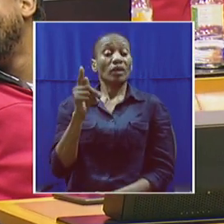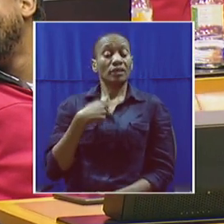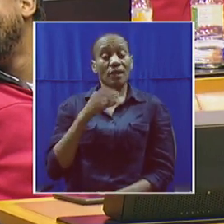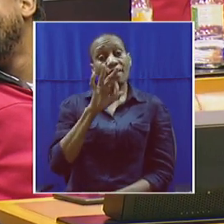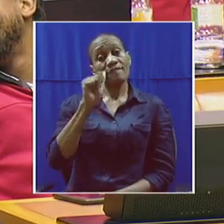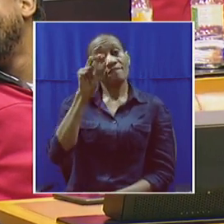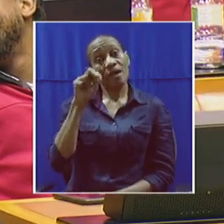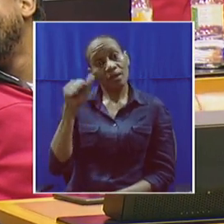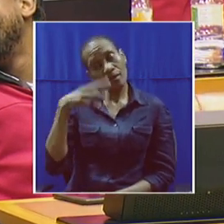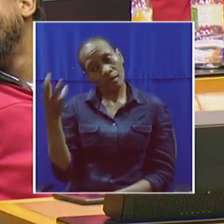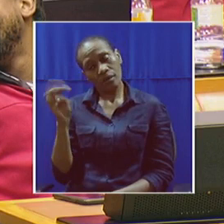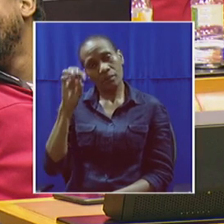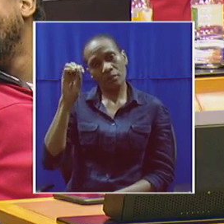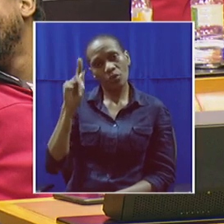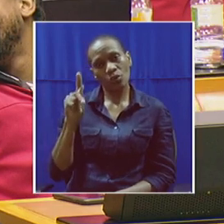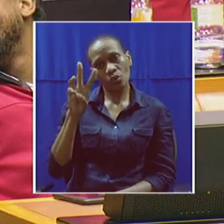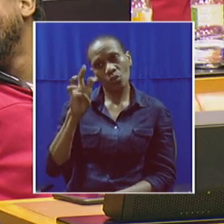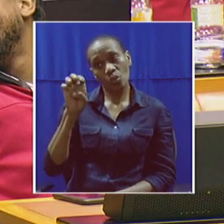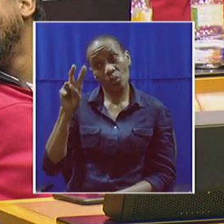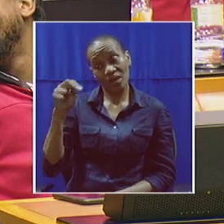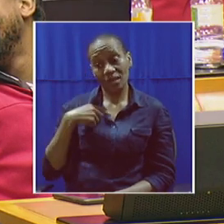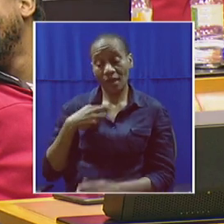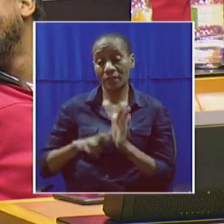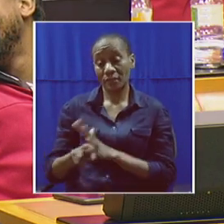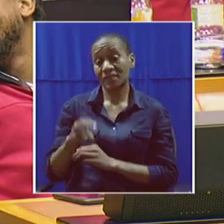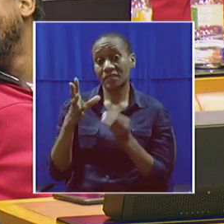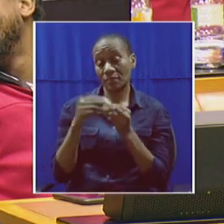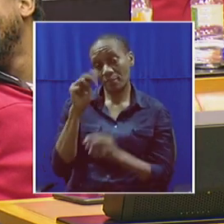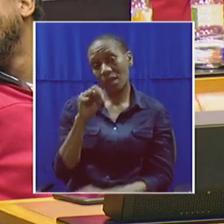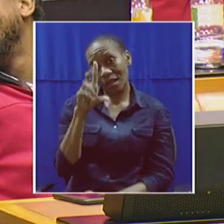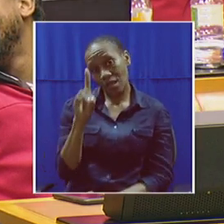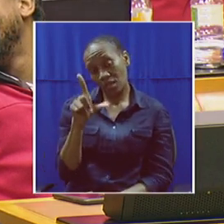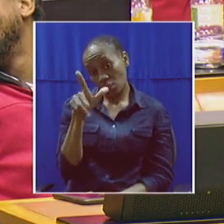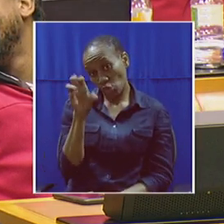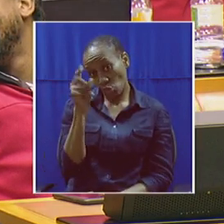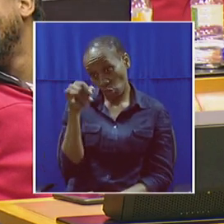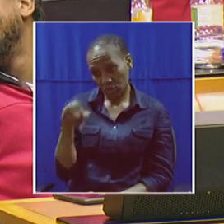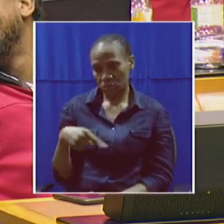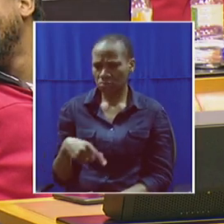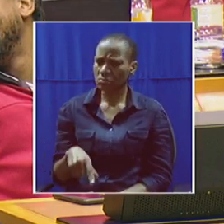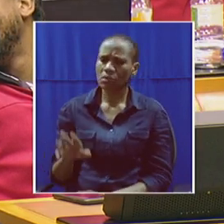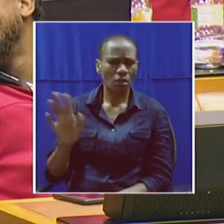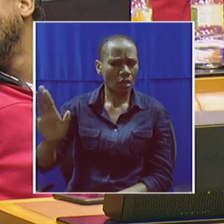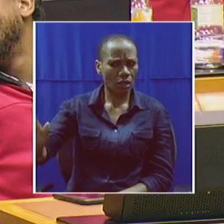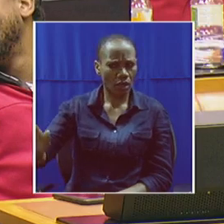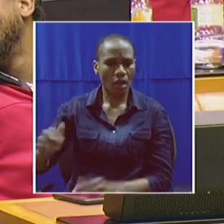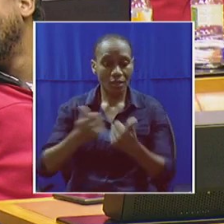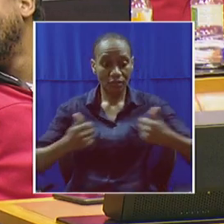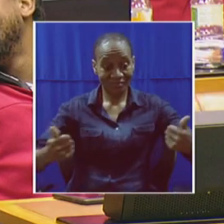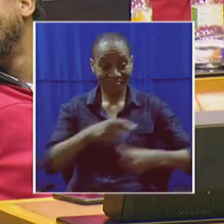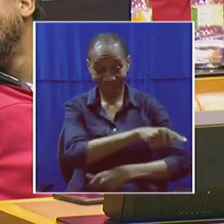is uh I'll be standing in for honorable in but it has to be arranged with a table